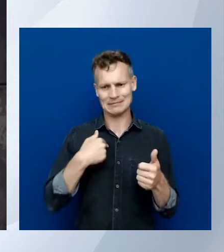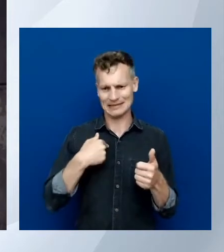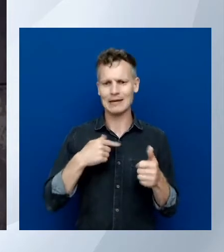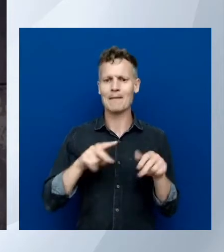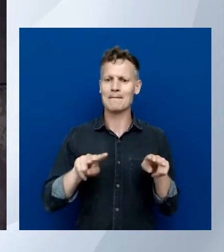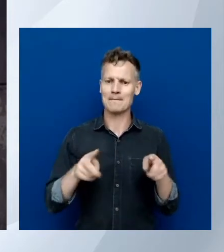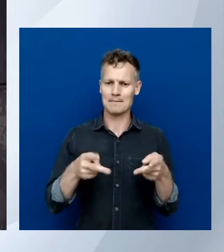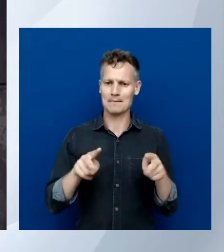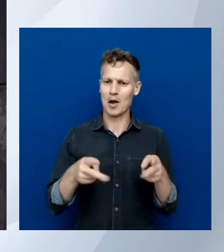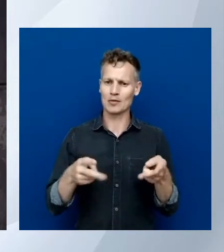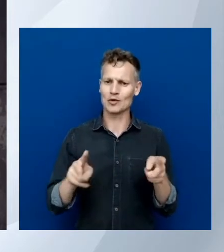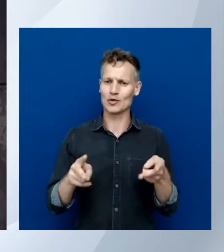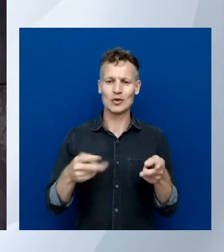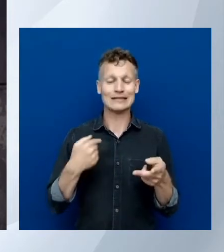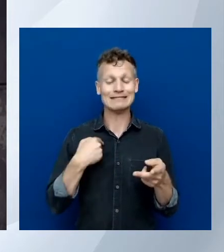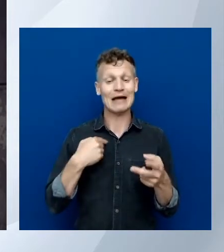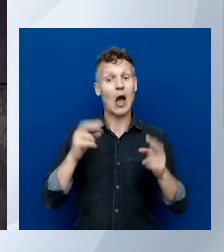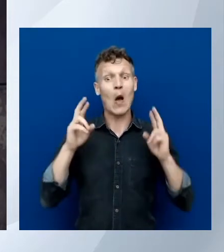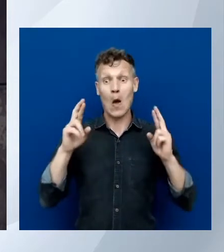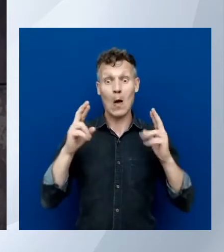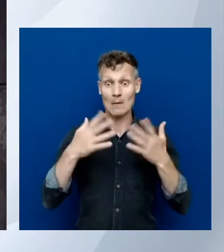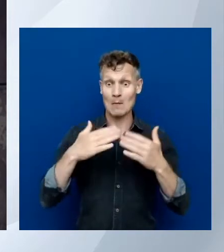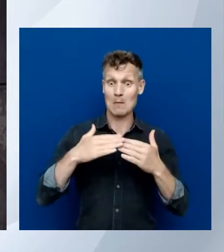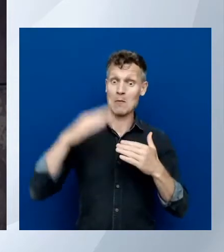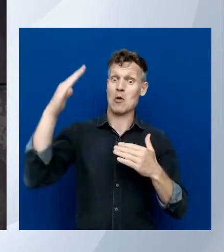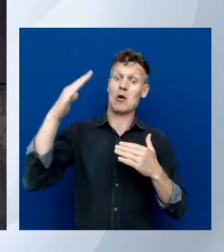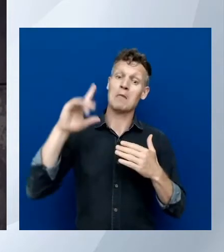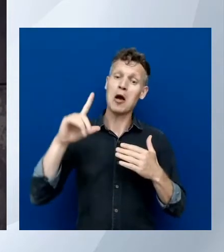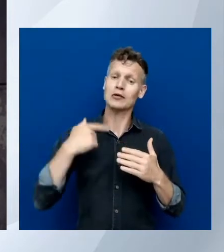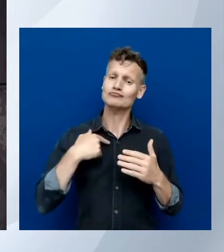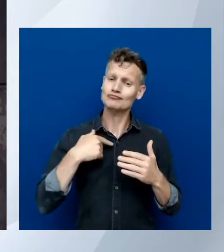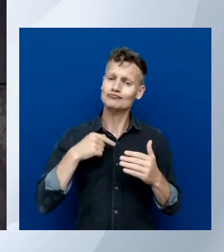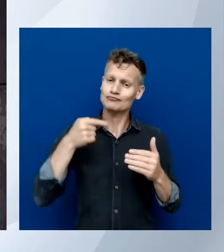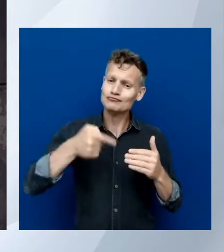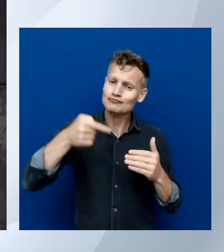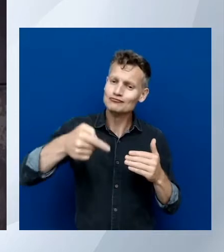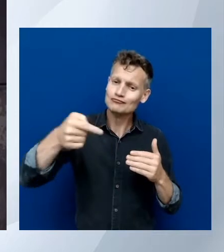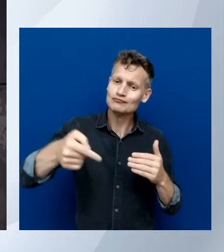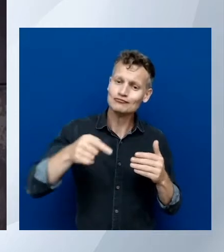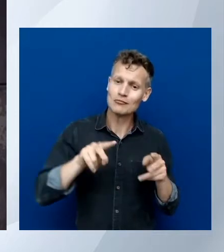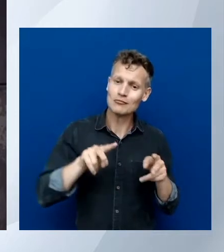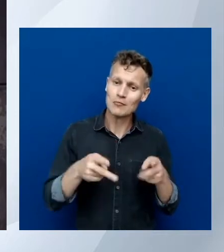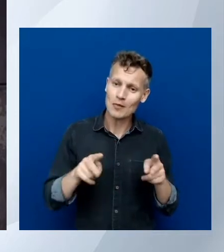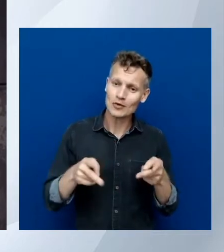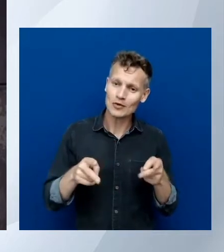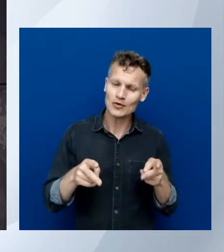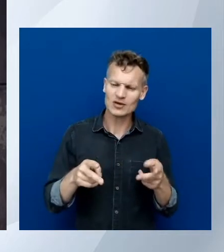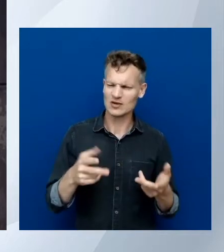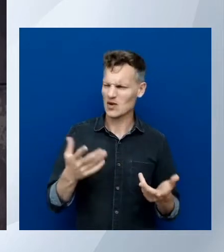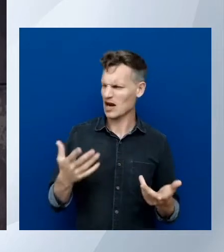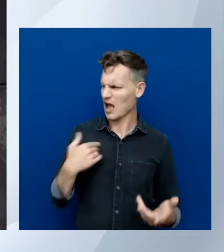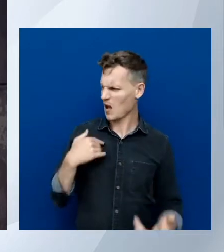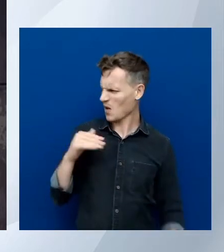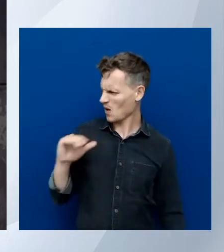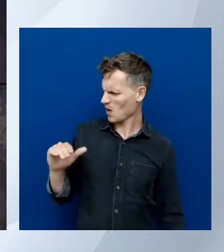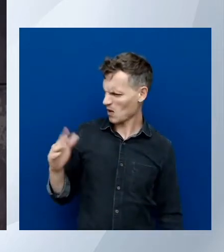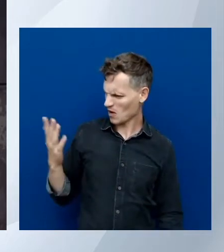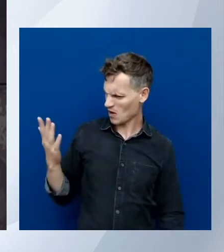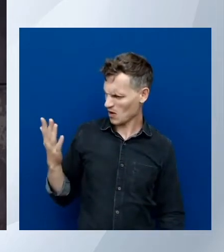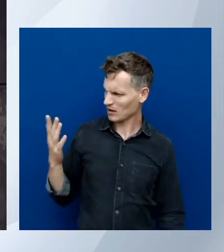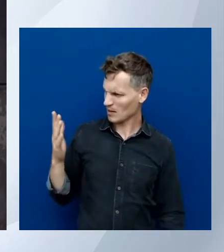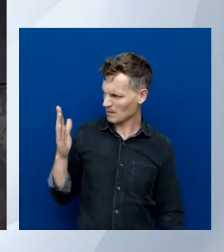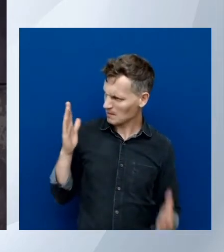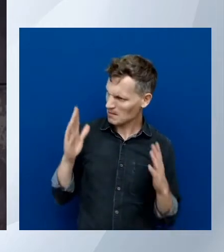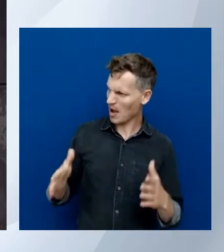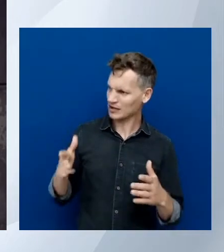much as I hoped, but... Okay. So now I'm wondering, why didn't we ask Daniel to also do some barbecuing here? I mean, there's a